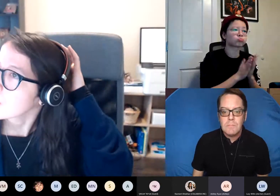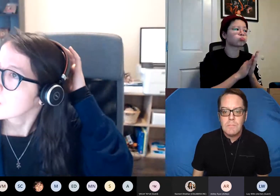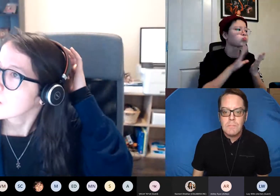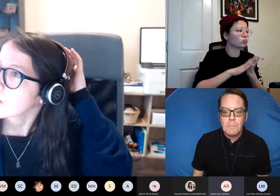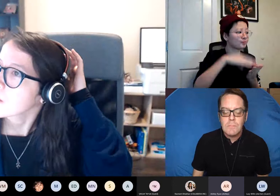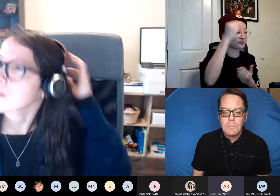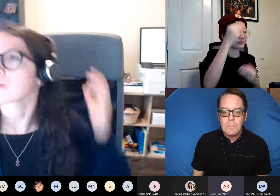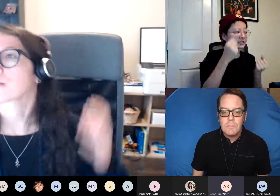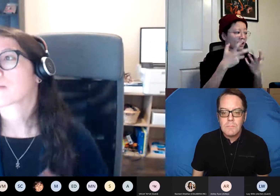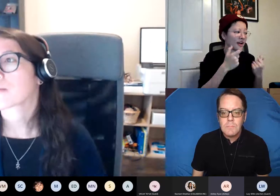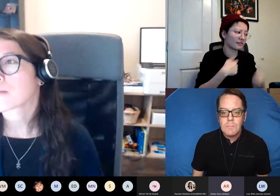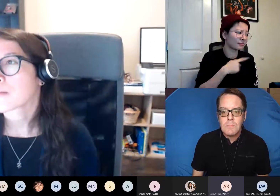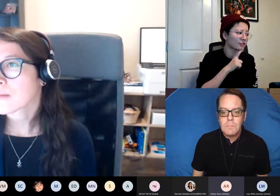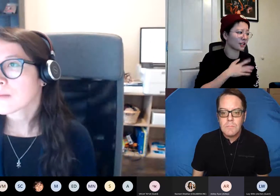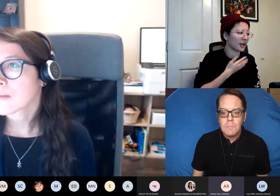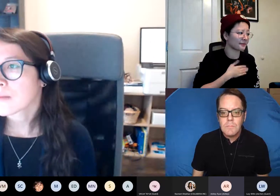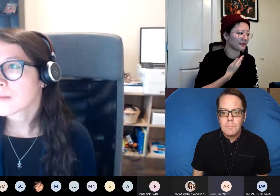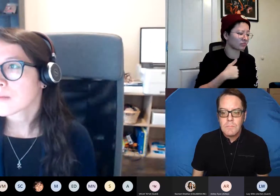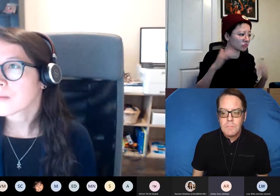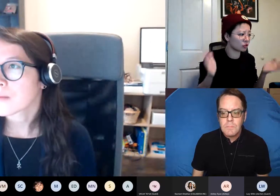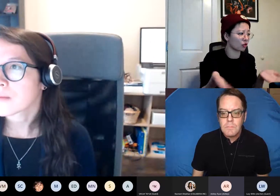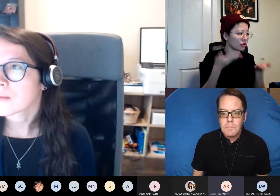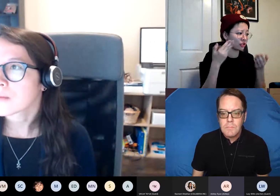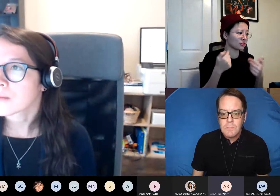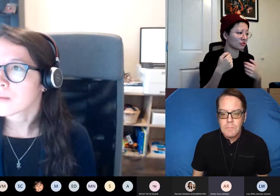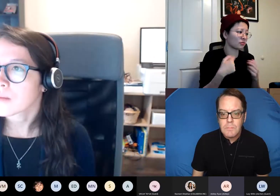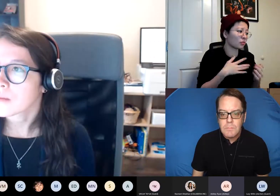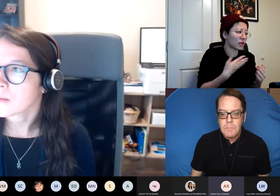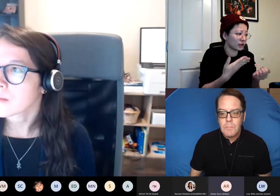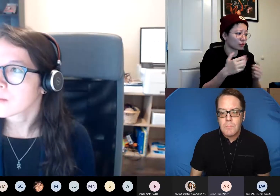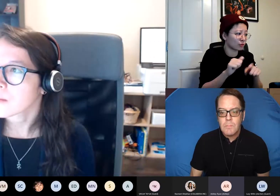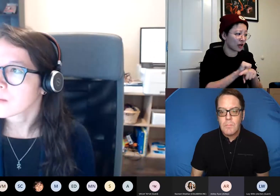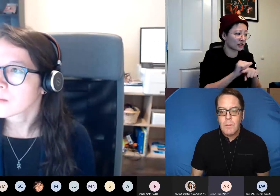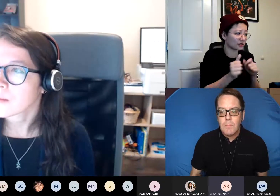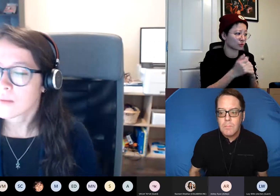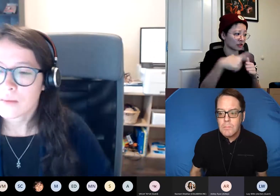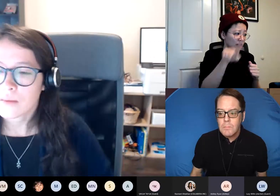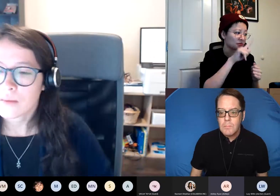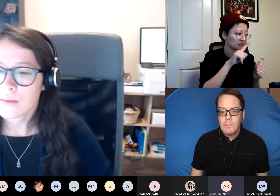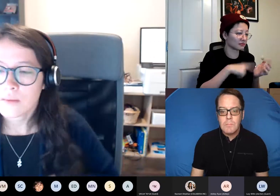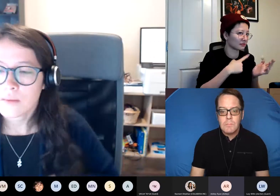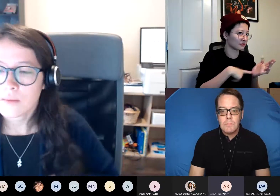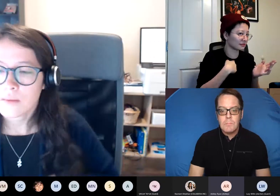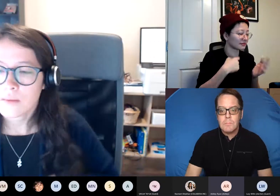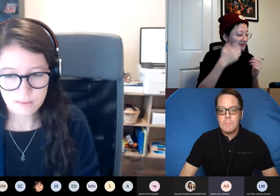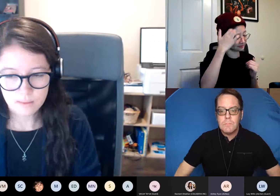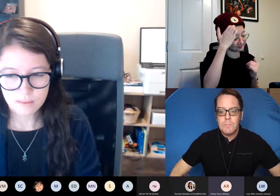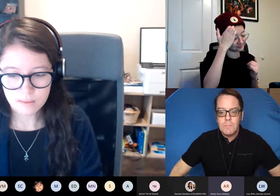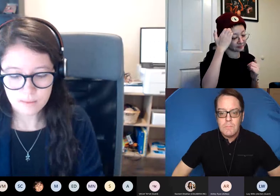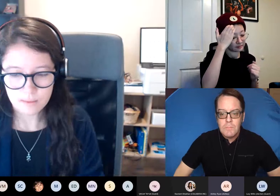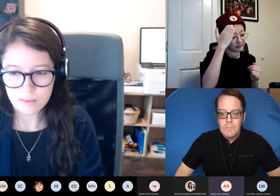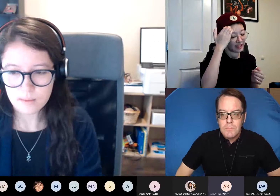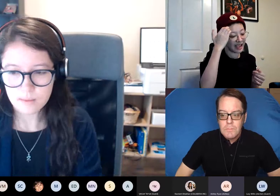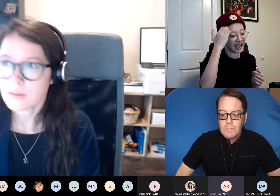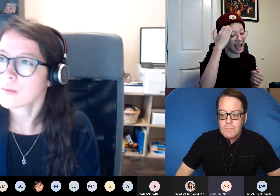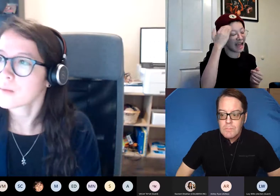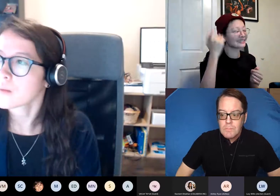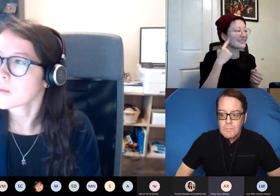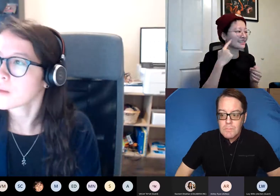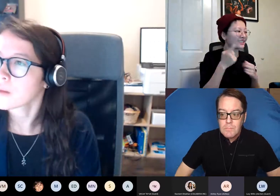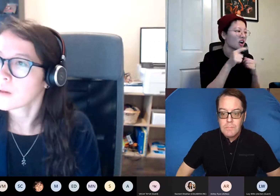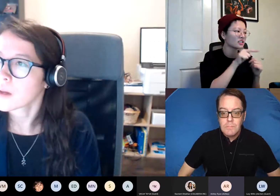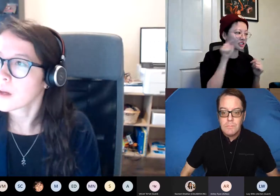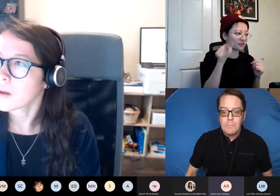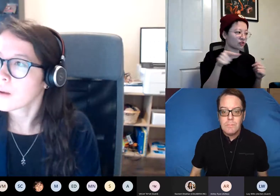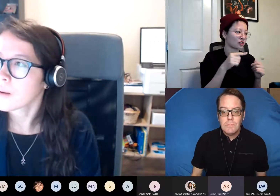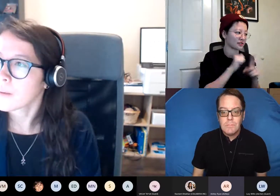rules apply to the deaf community or seeing people using sign language in public. To see anyone attempt at using sign language, we really